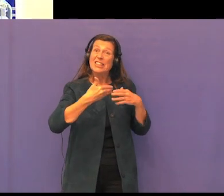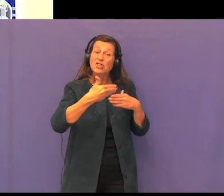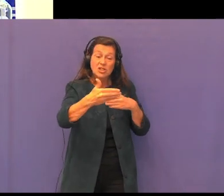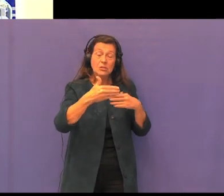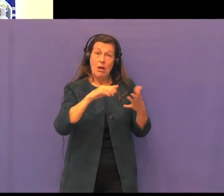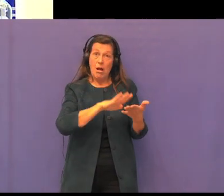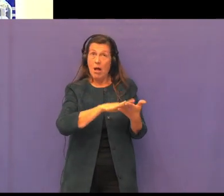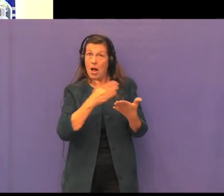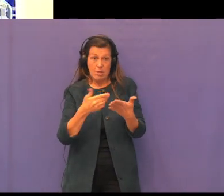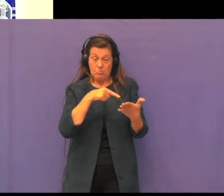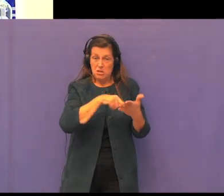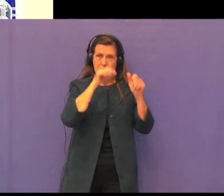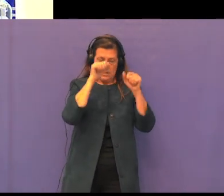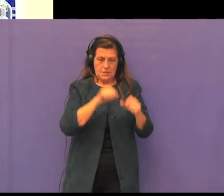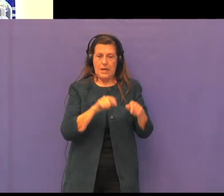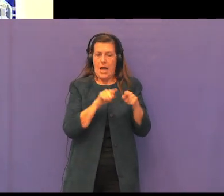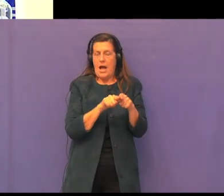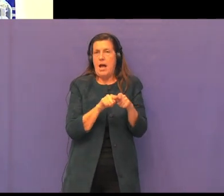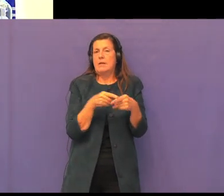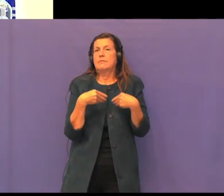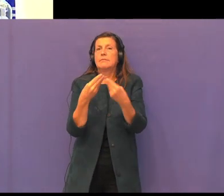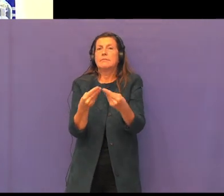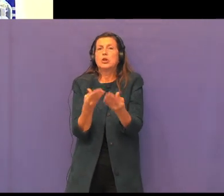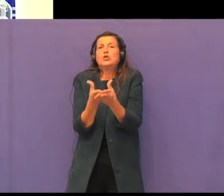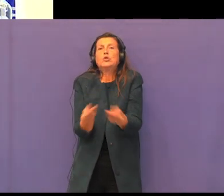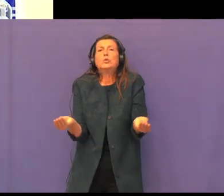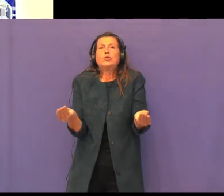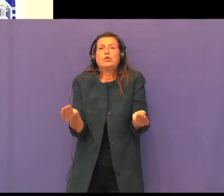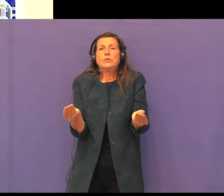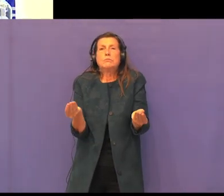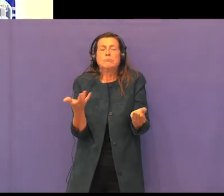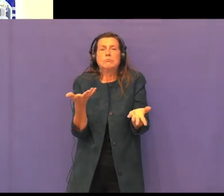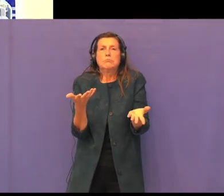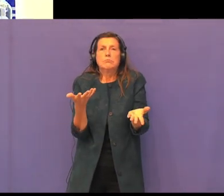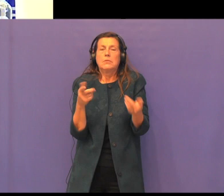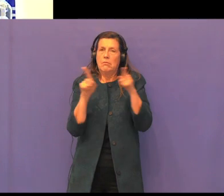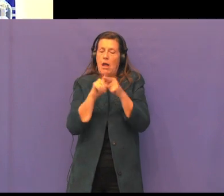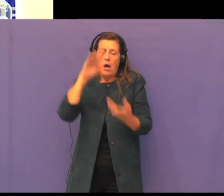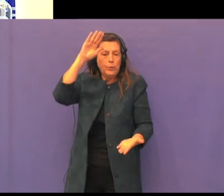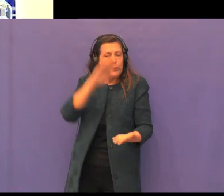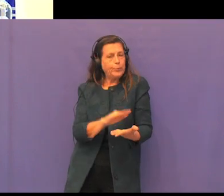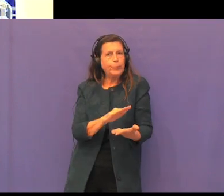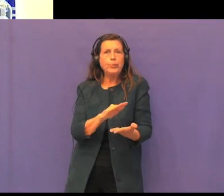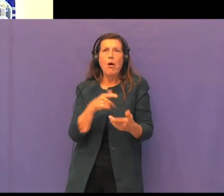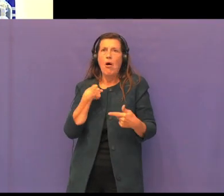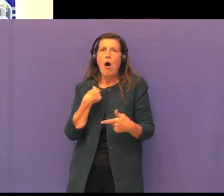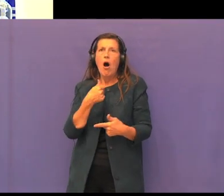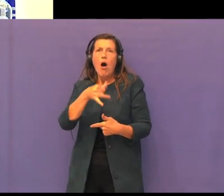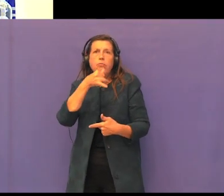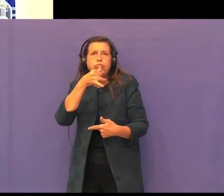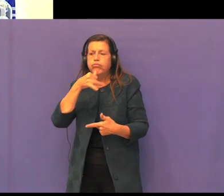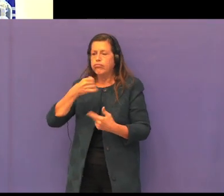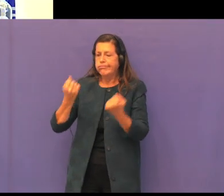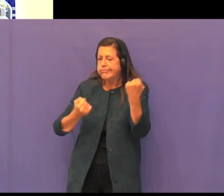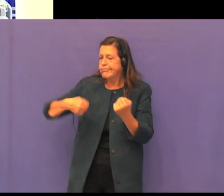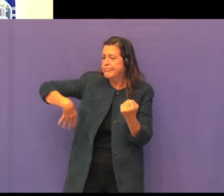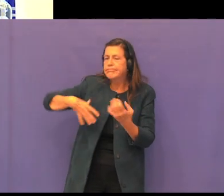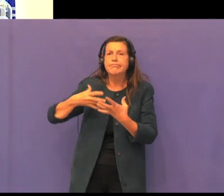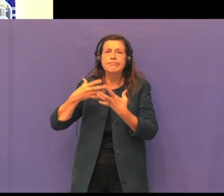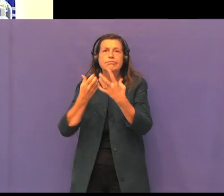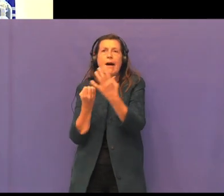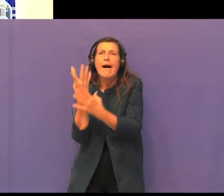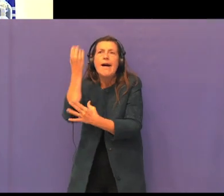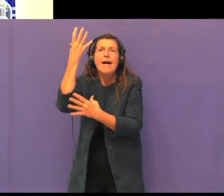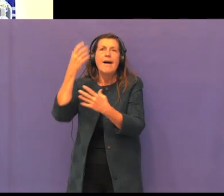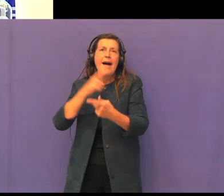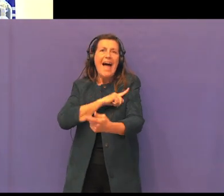reducing energy consumption, alternatives to forms of high energy consumption, and so on.